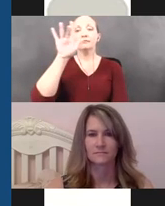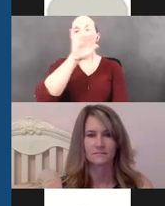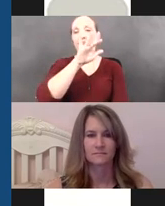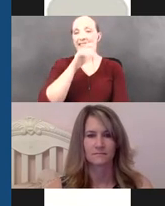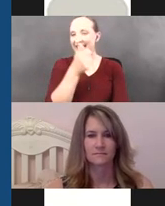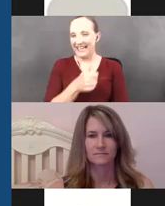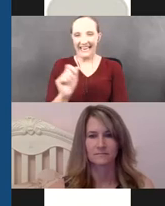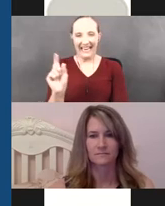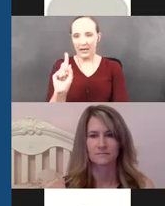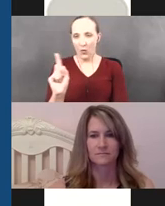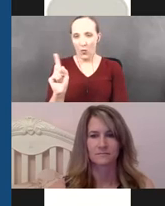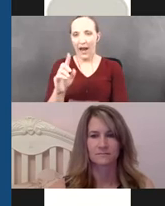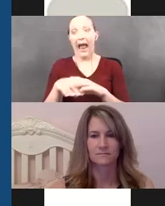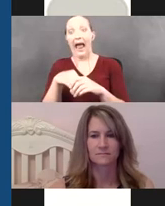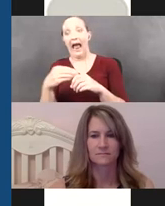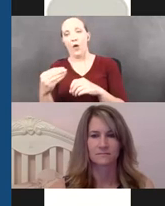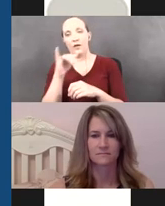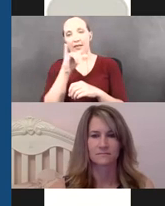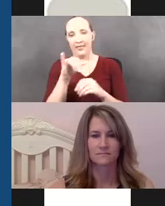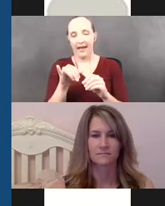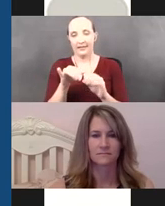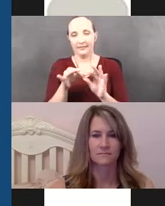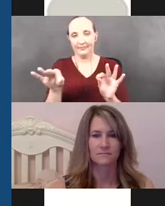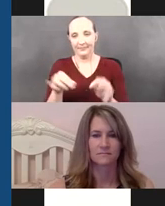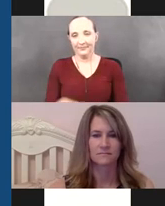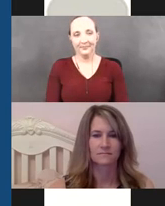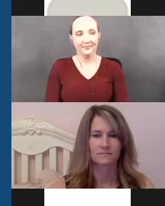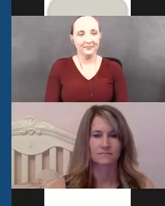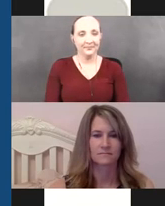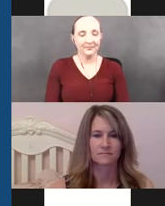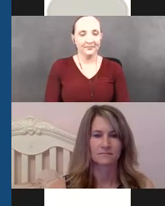hacerle clic en the cualquier parte screen. fuera de la pantalla.